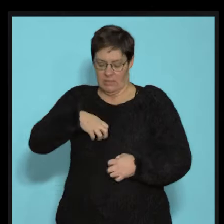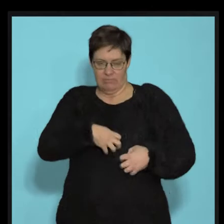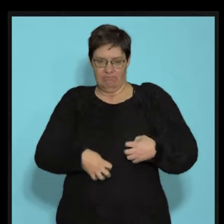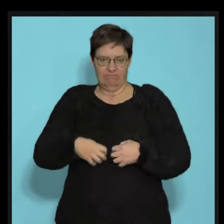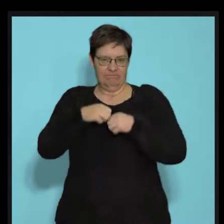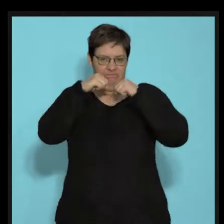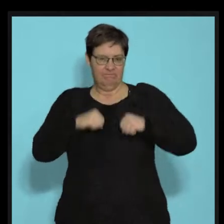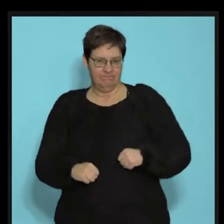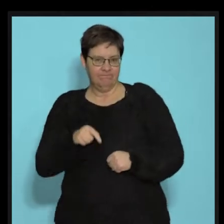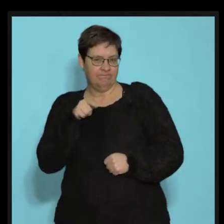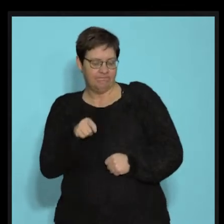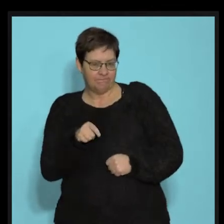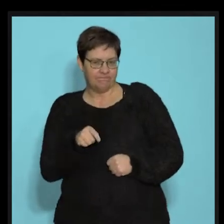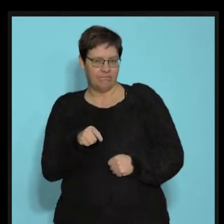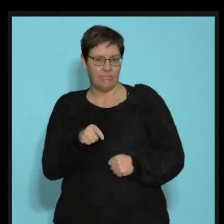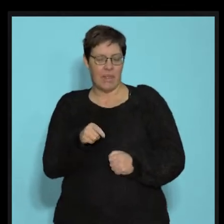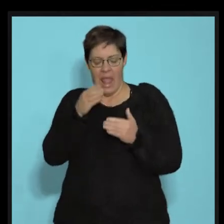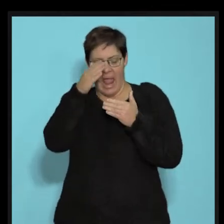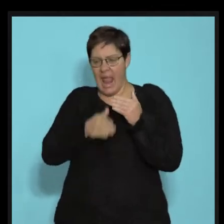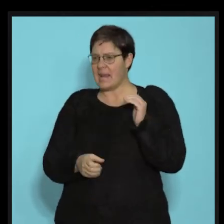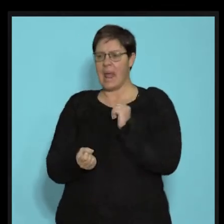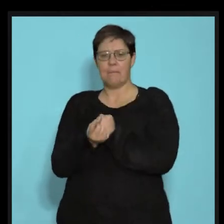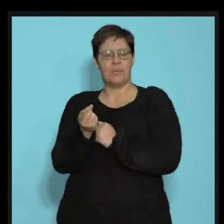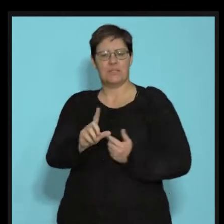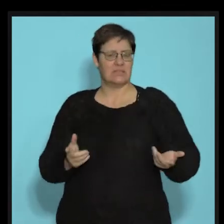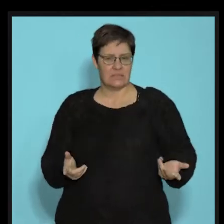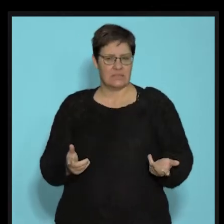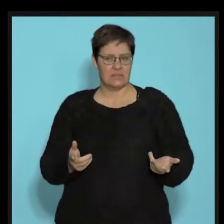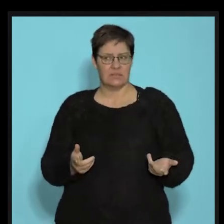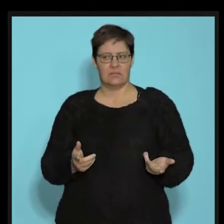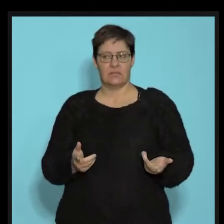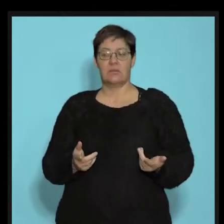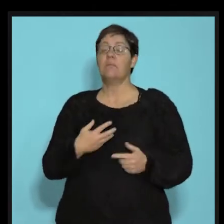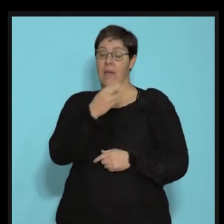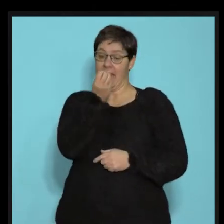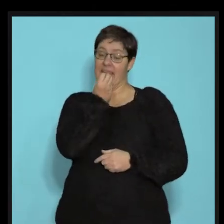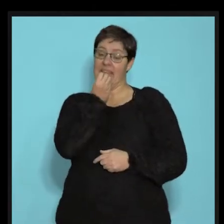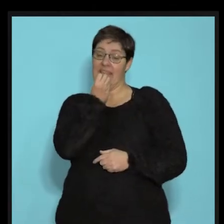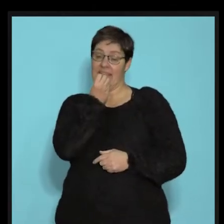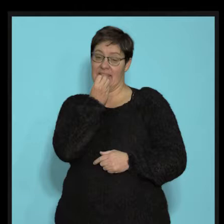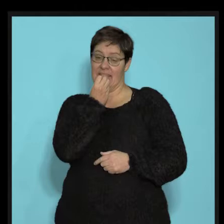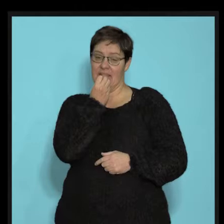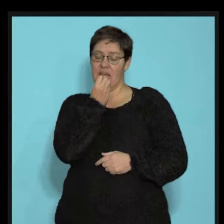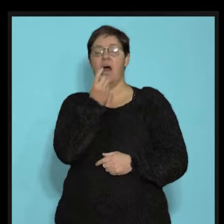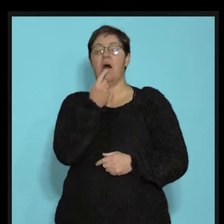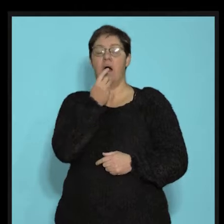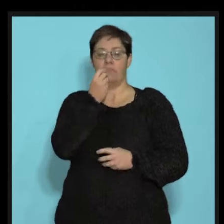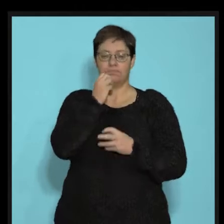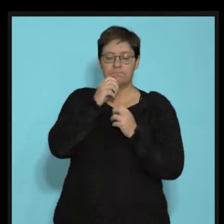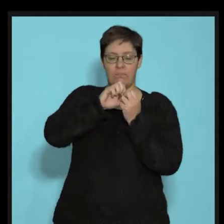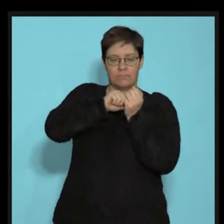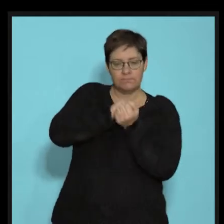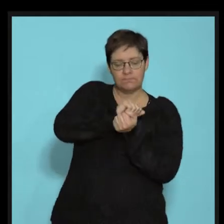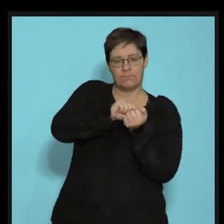digestive system, what happens at the end of the digestive system? The food that we eat gets